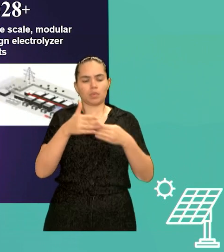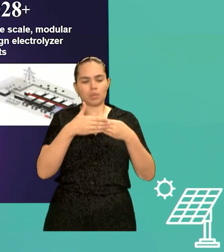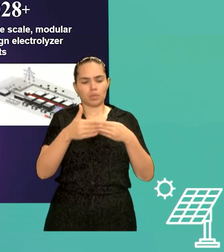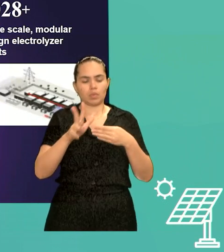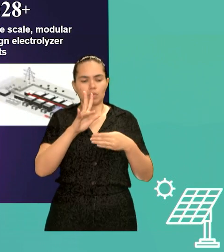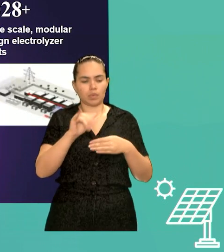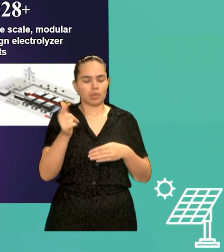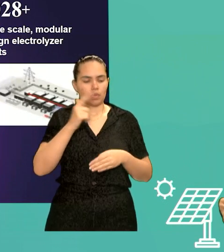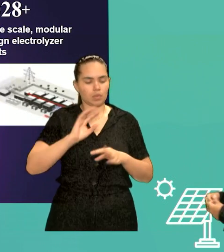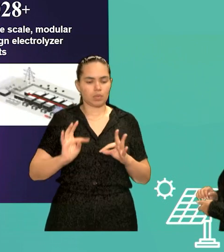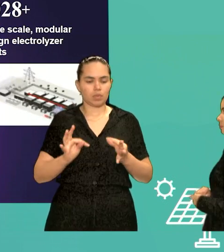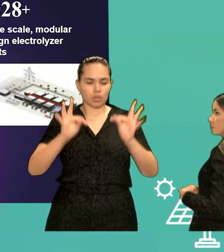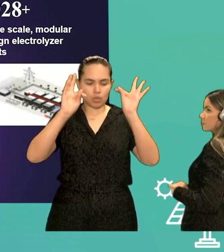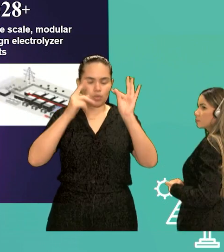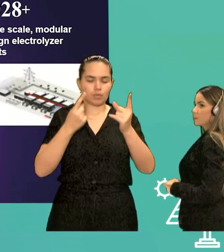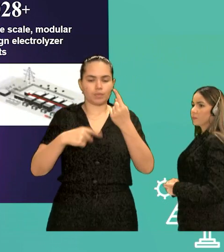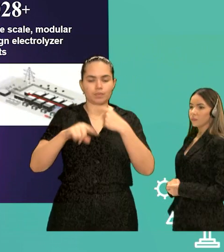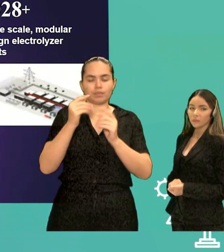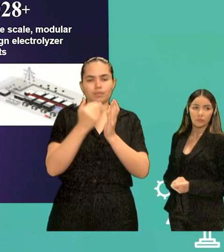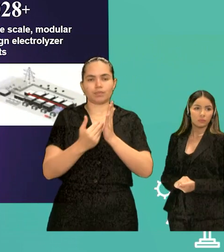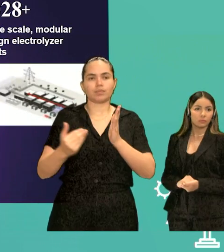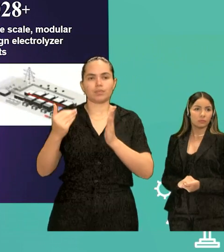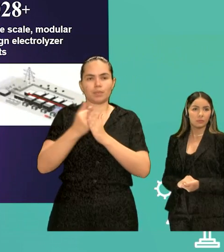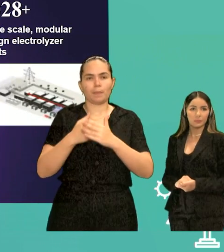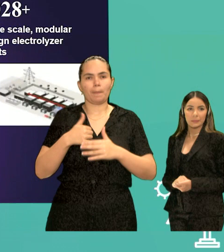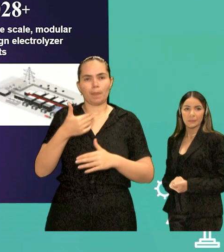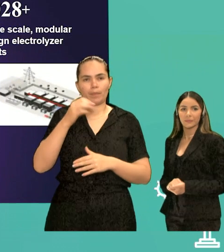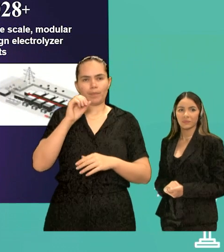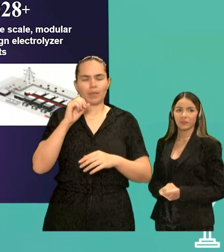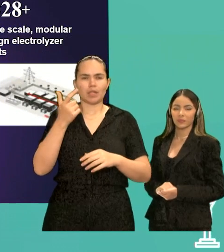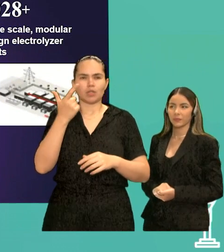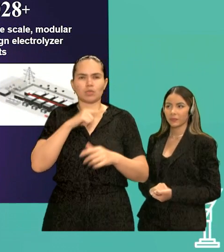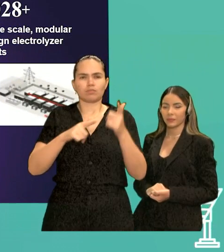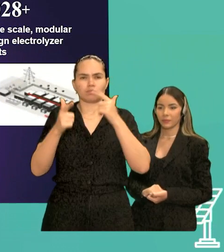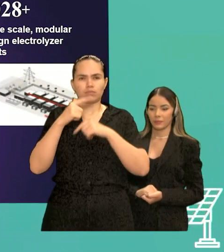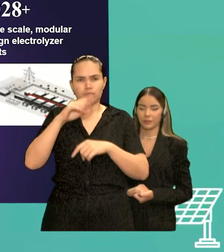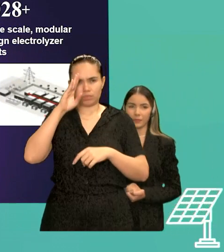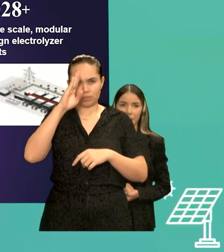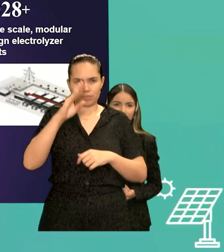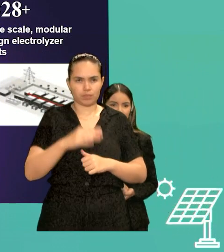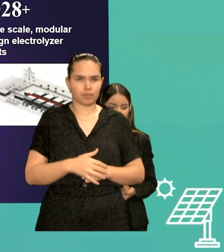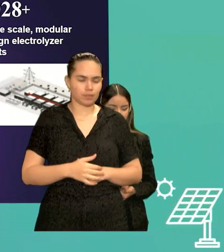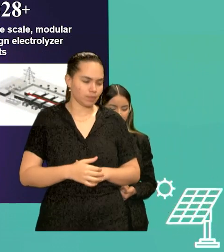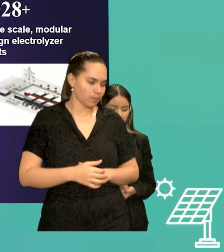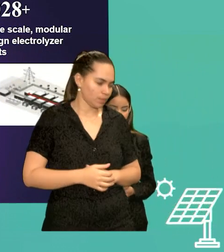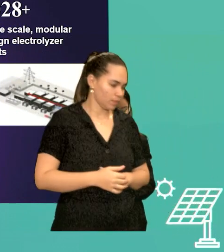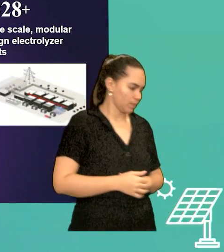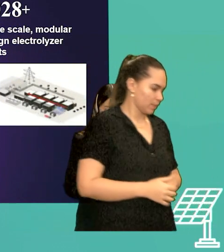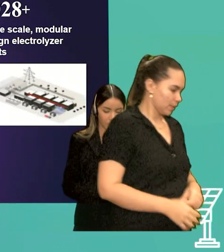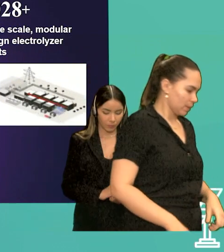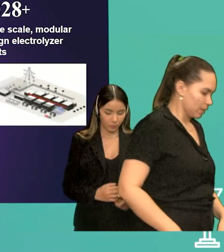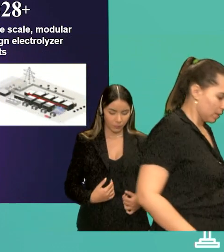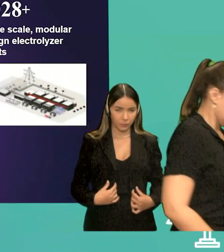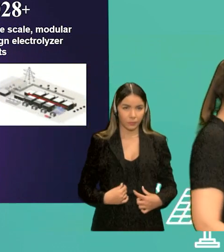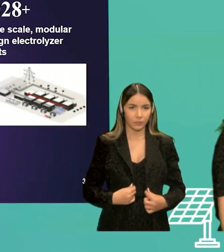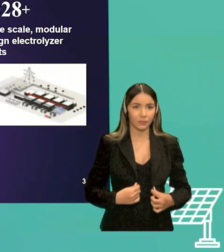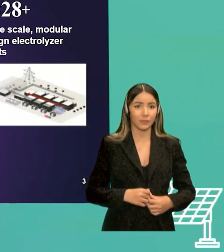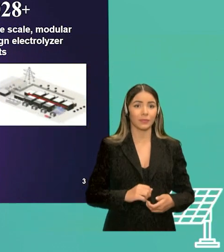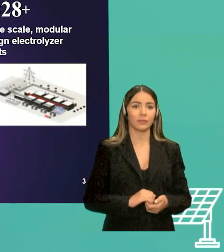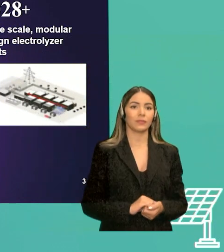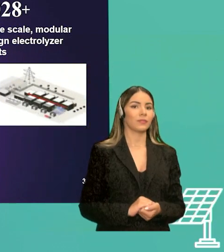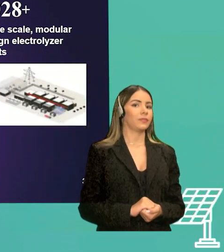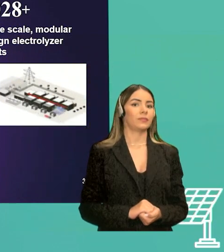each 4 or 5 years technology took a leap of 10 times of in terms of